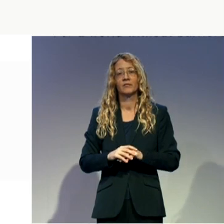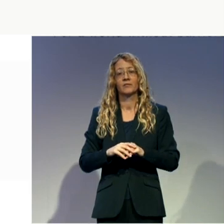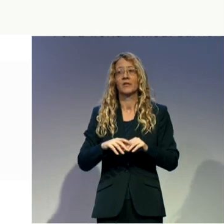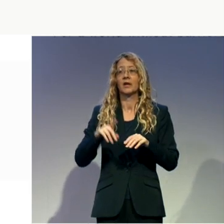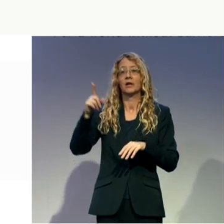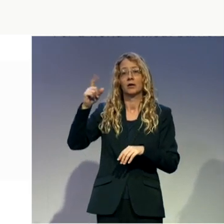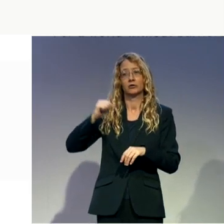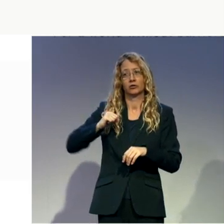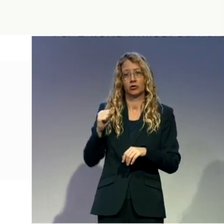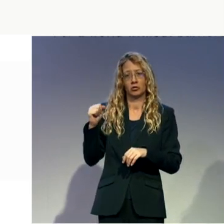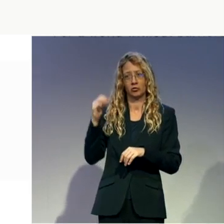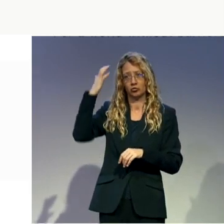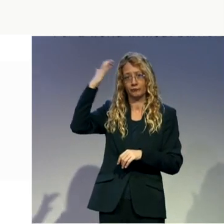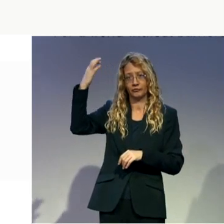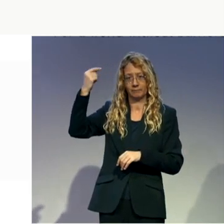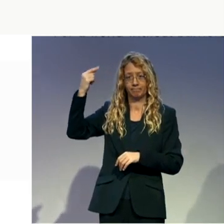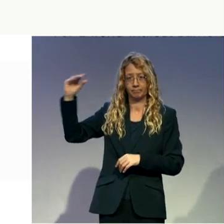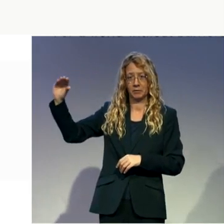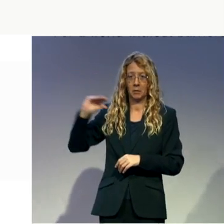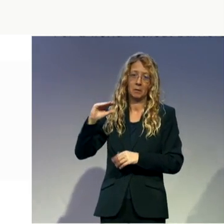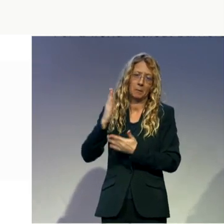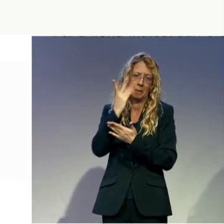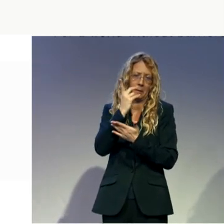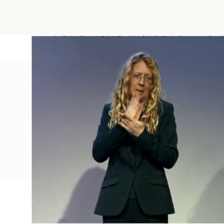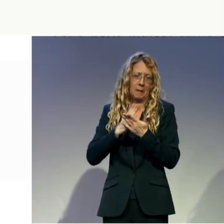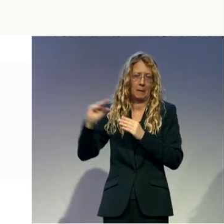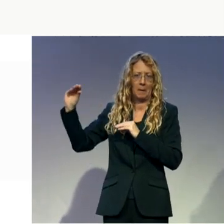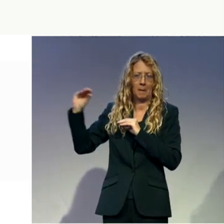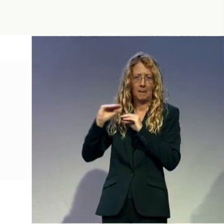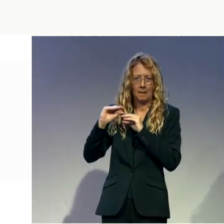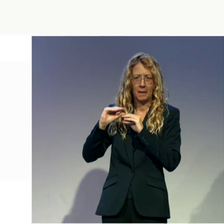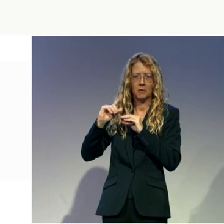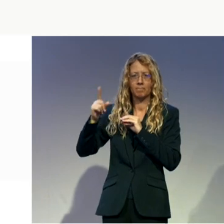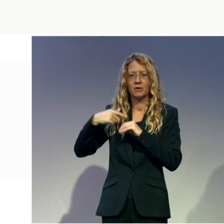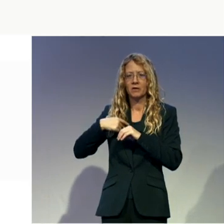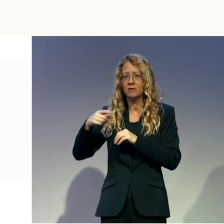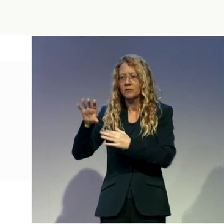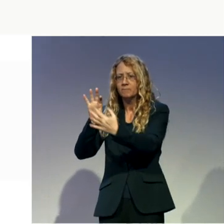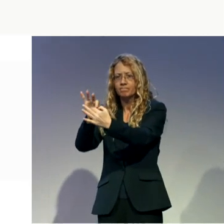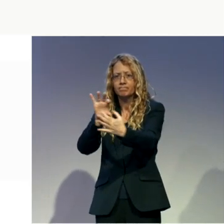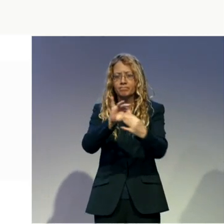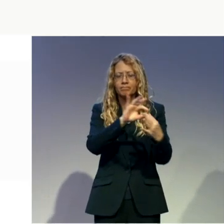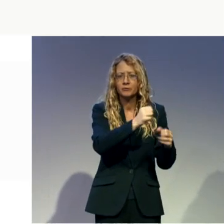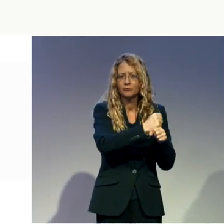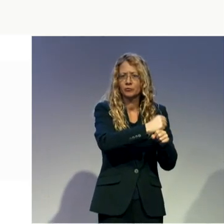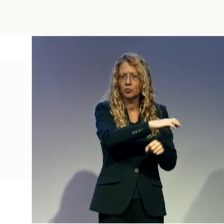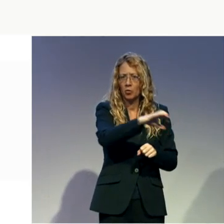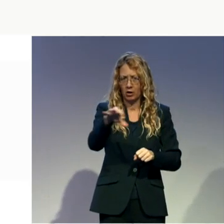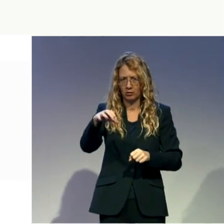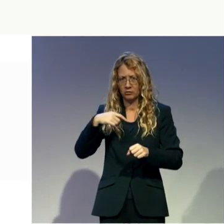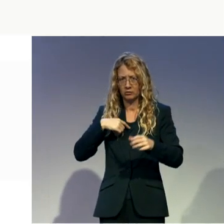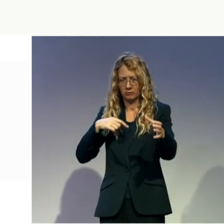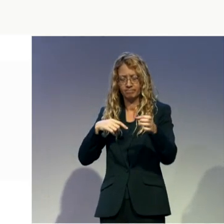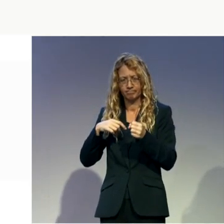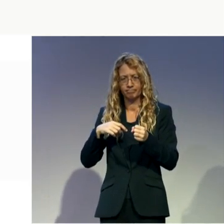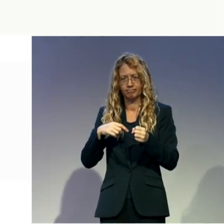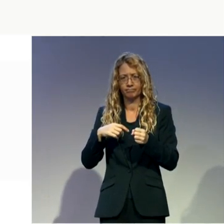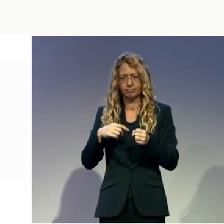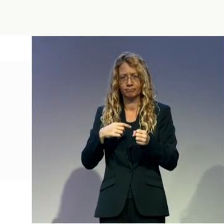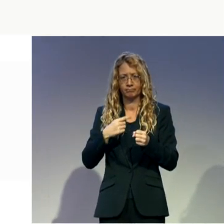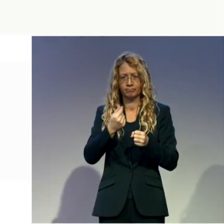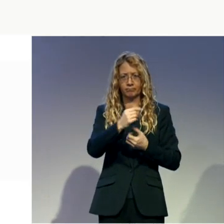worked in partnership with the Electoral Commission body. But even being here today and hearing about some of the